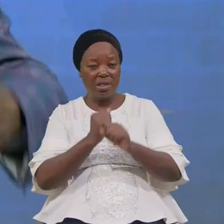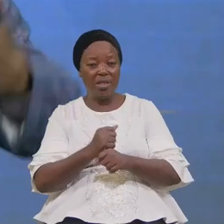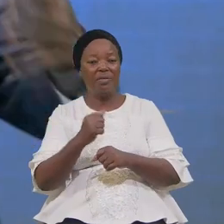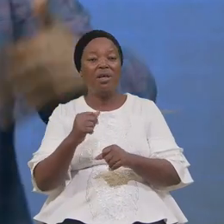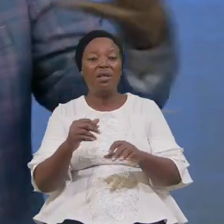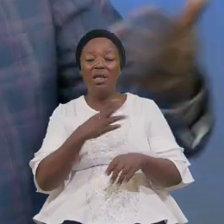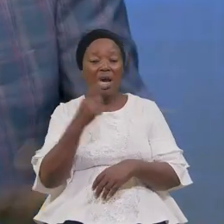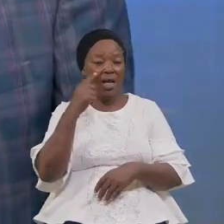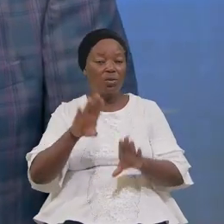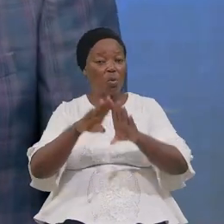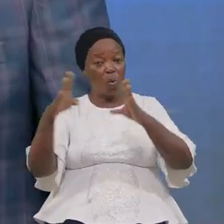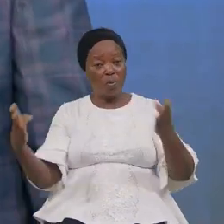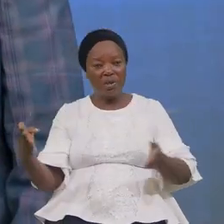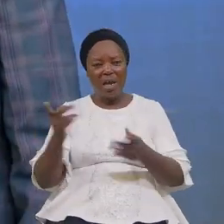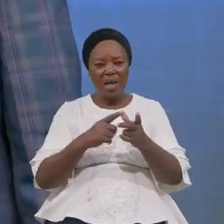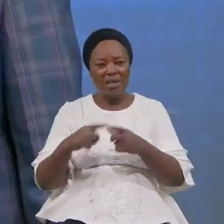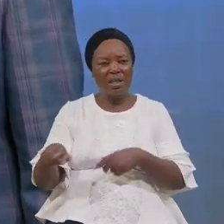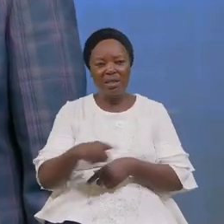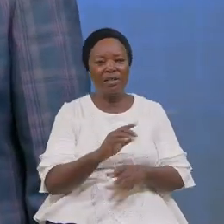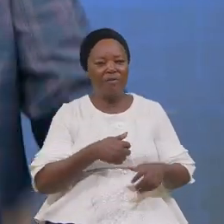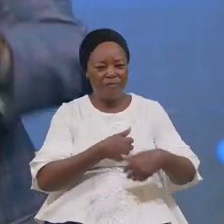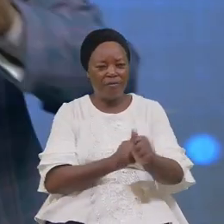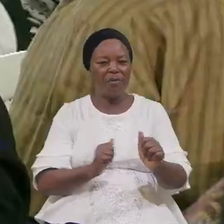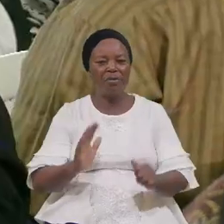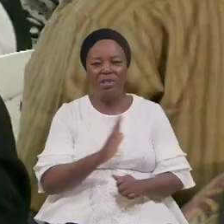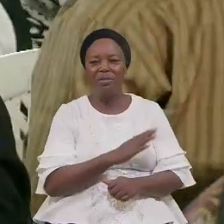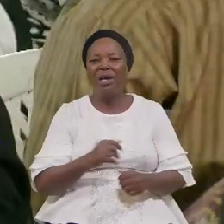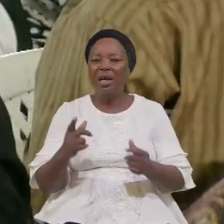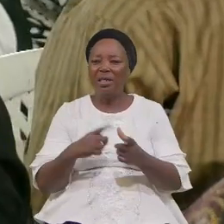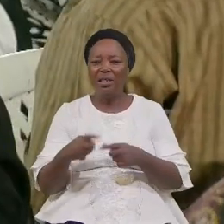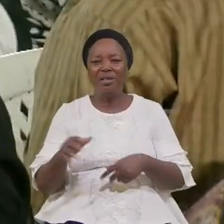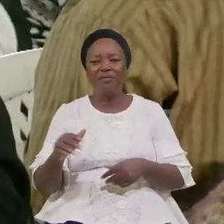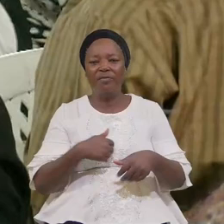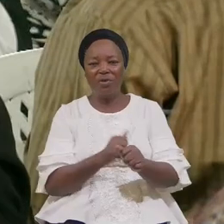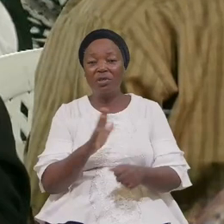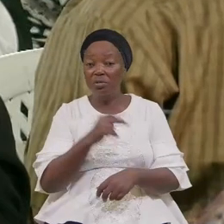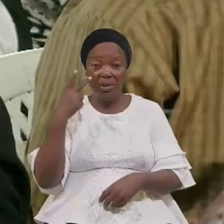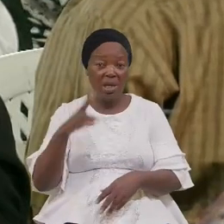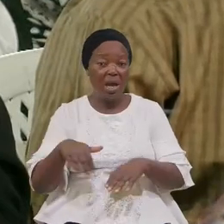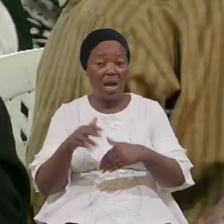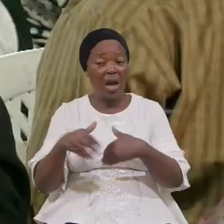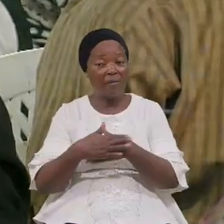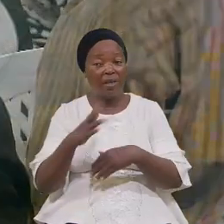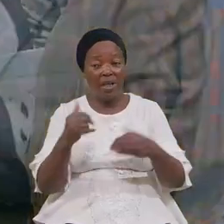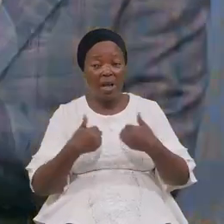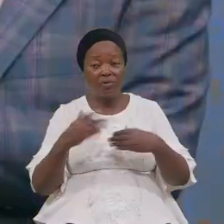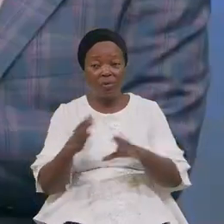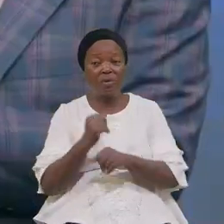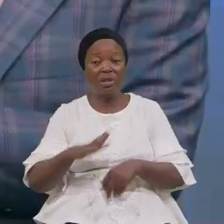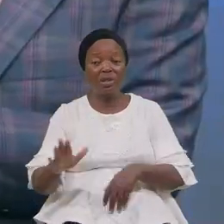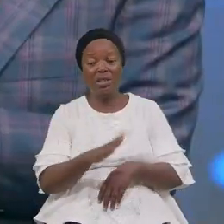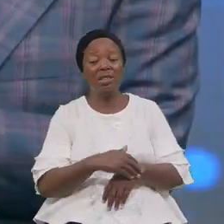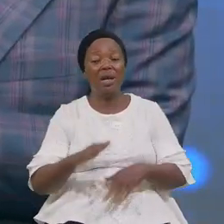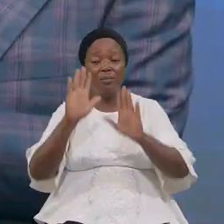they followed him. And they followed him. You see, after they got their sight, their miracle, they didn't go back